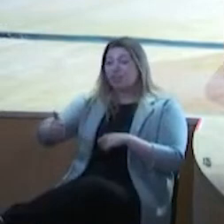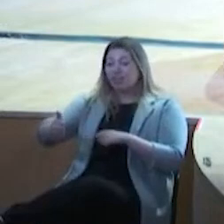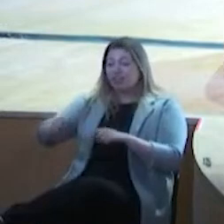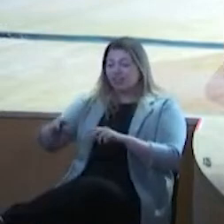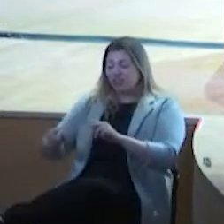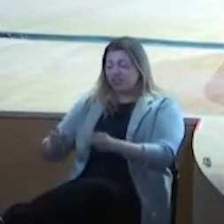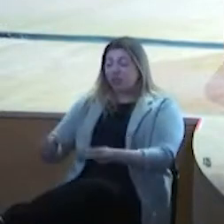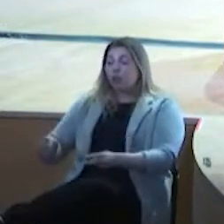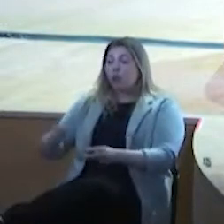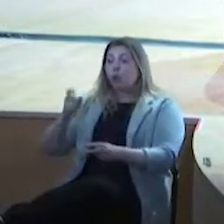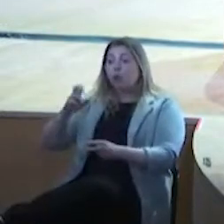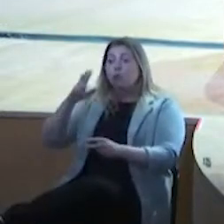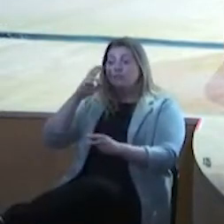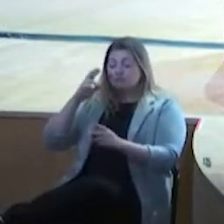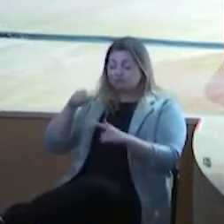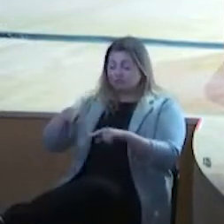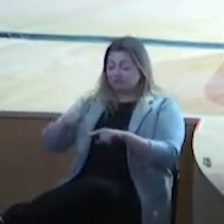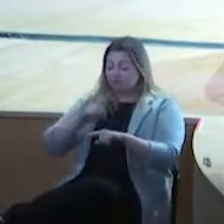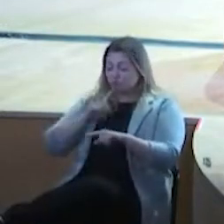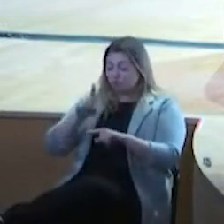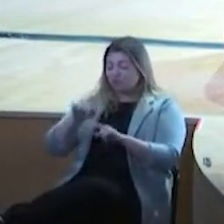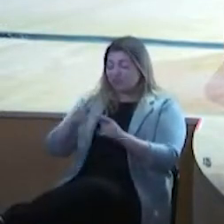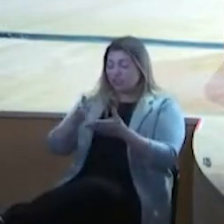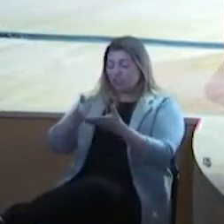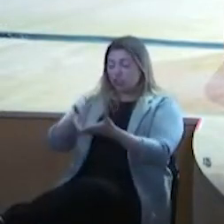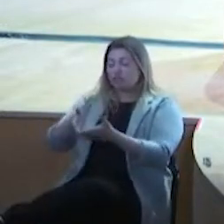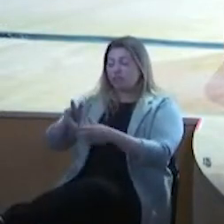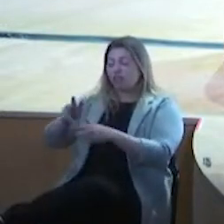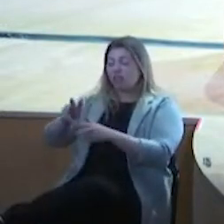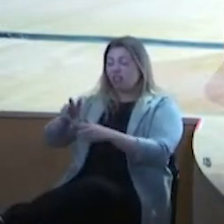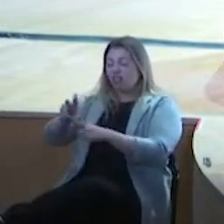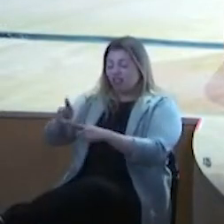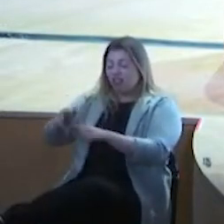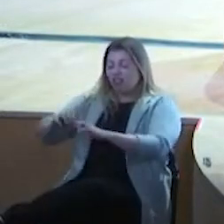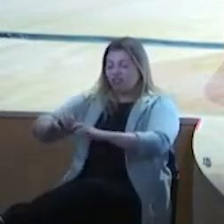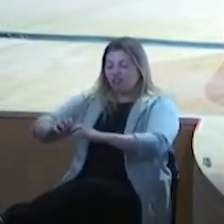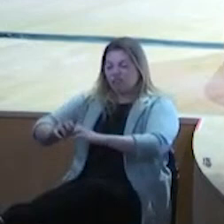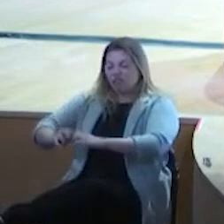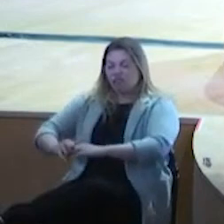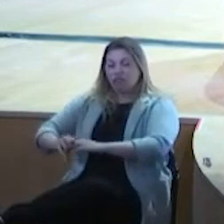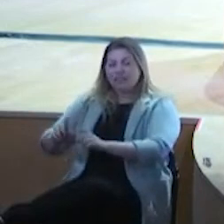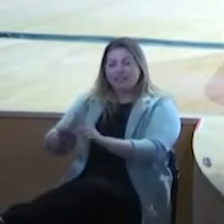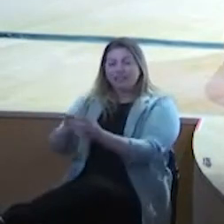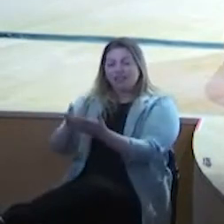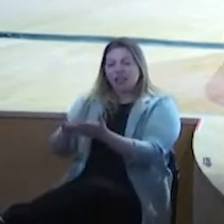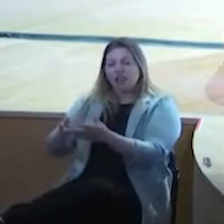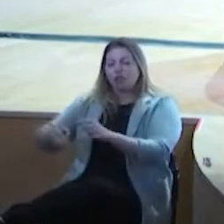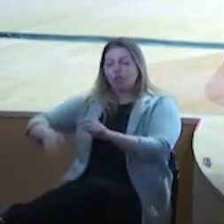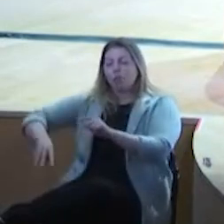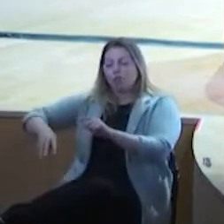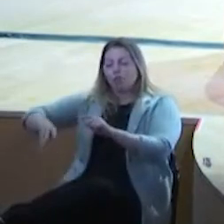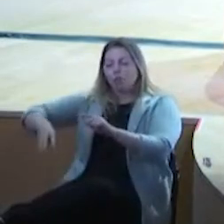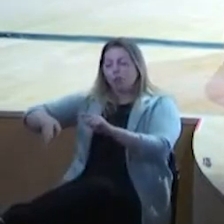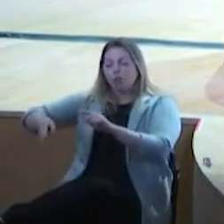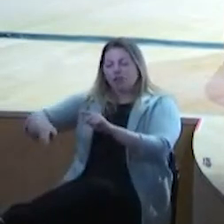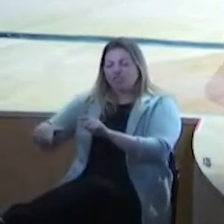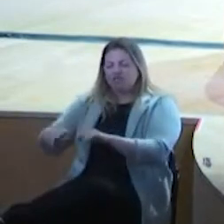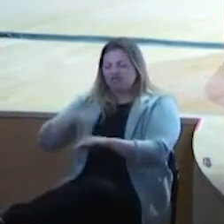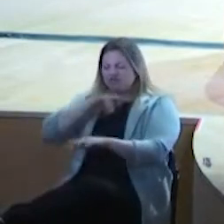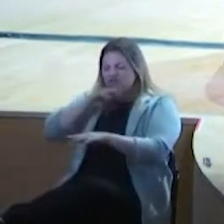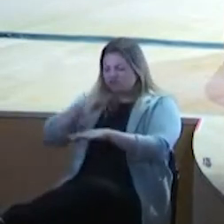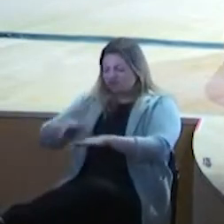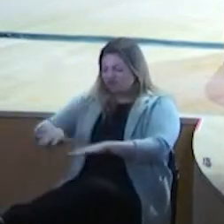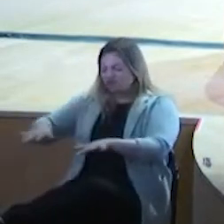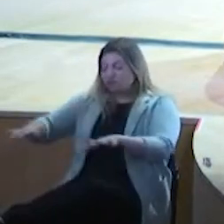a breakdown of these ships and leaking of certain things into the water is of grave concern. But